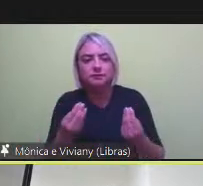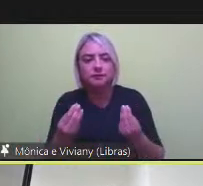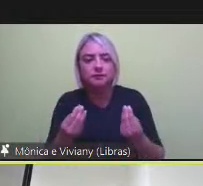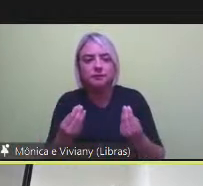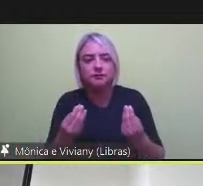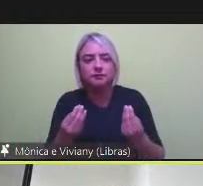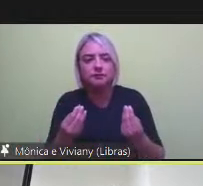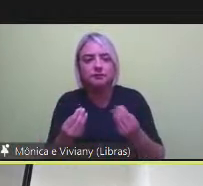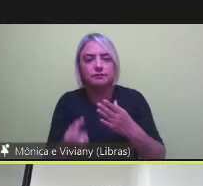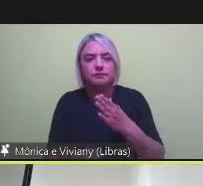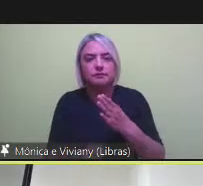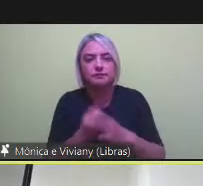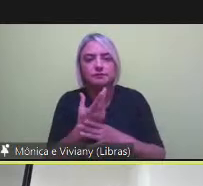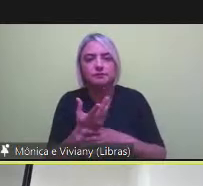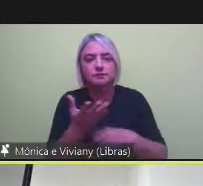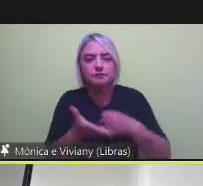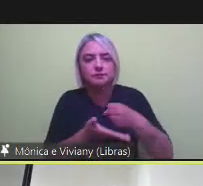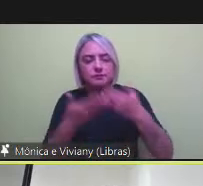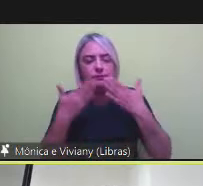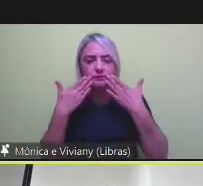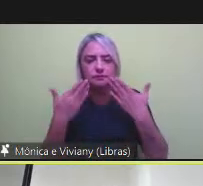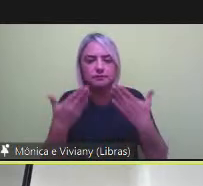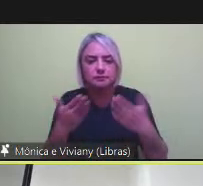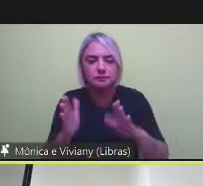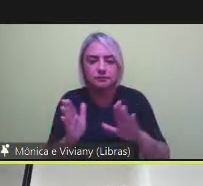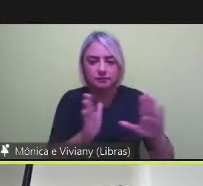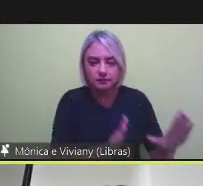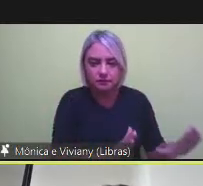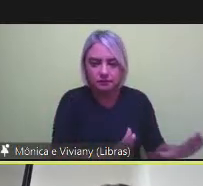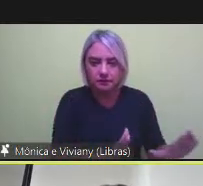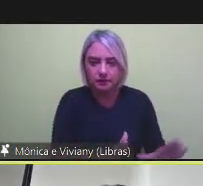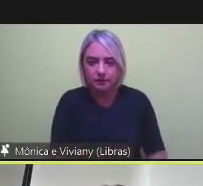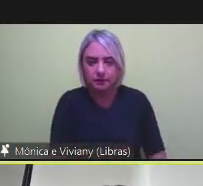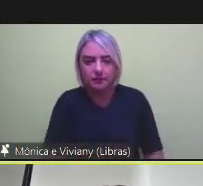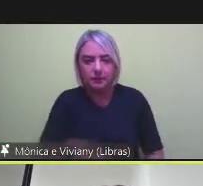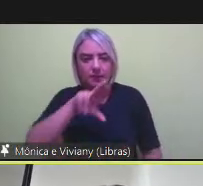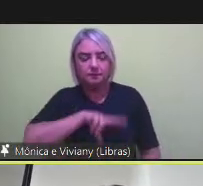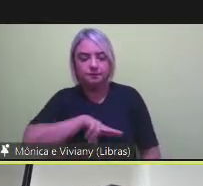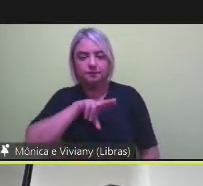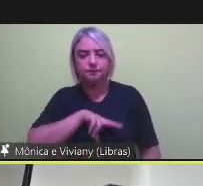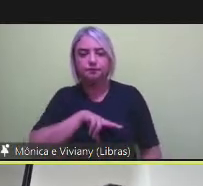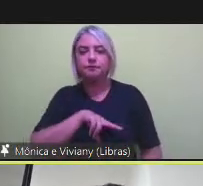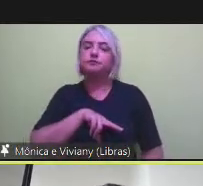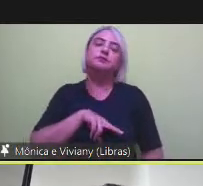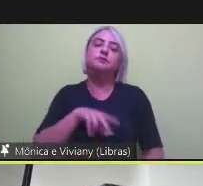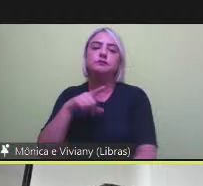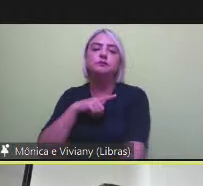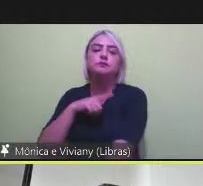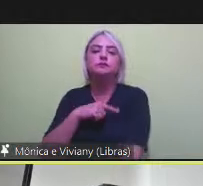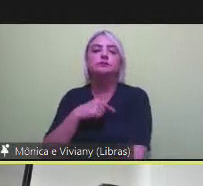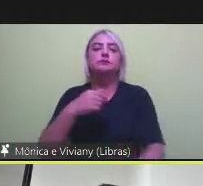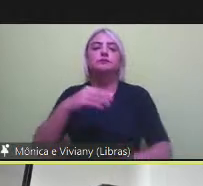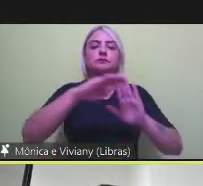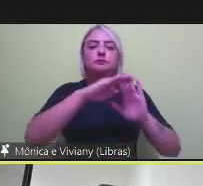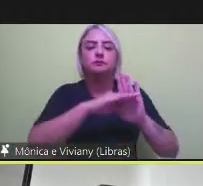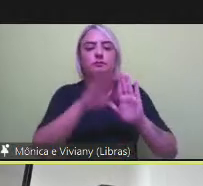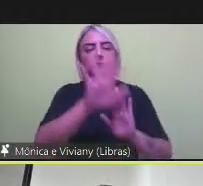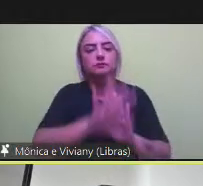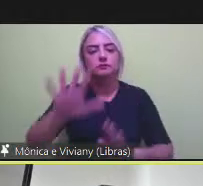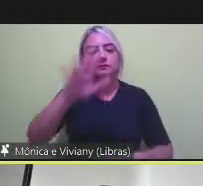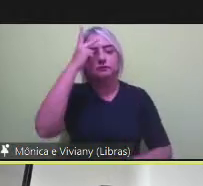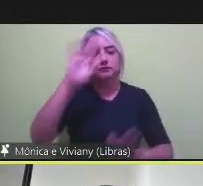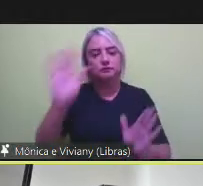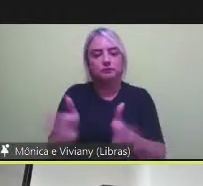will be this, and that will show up in my presentation. In Portugal, we have